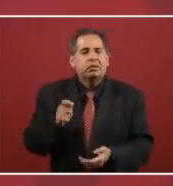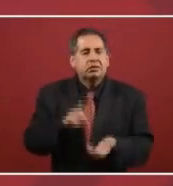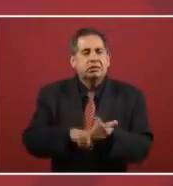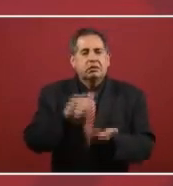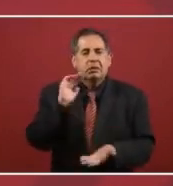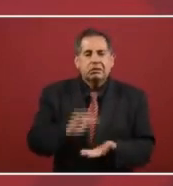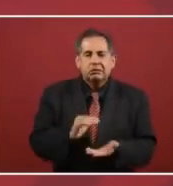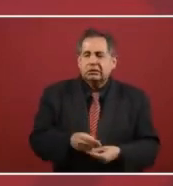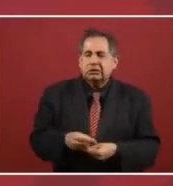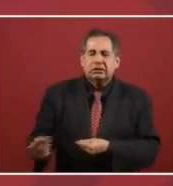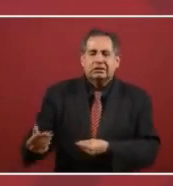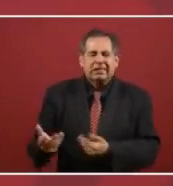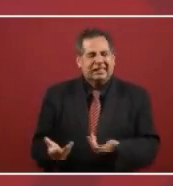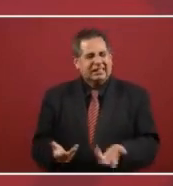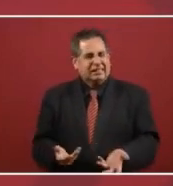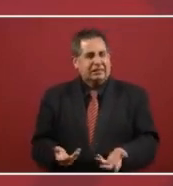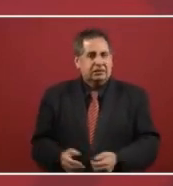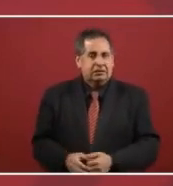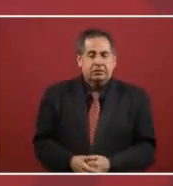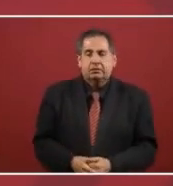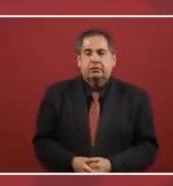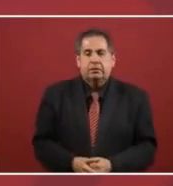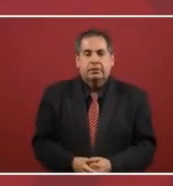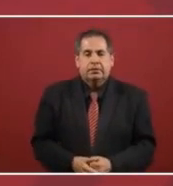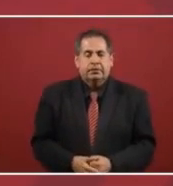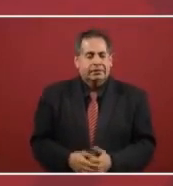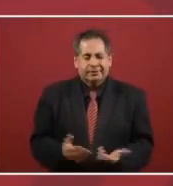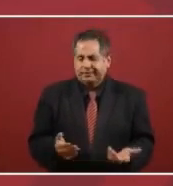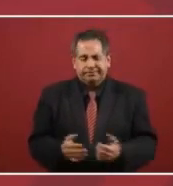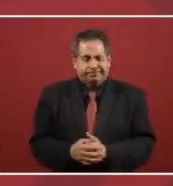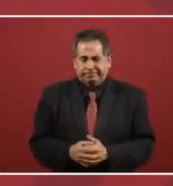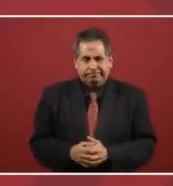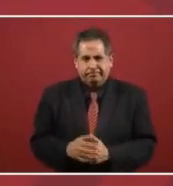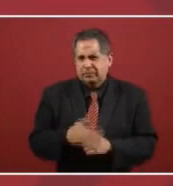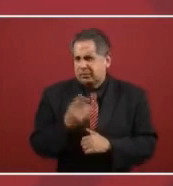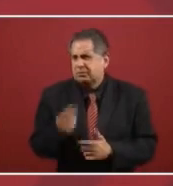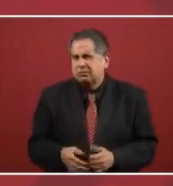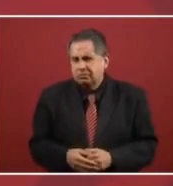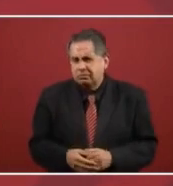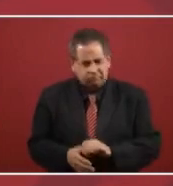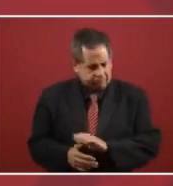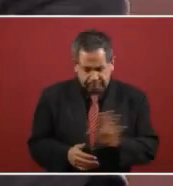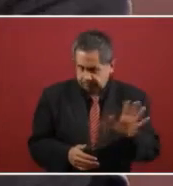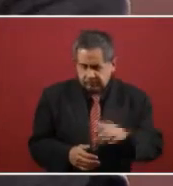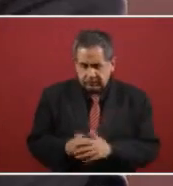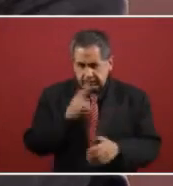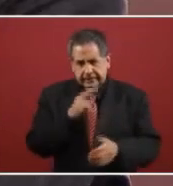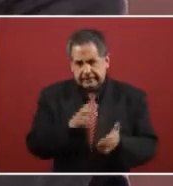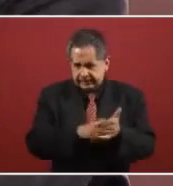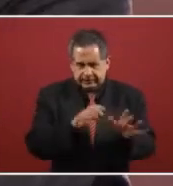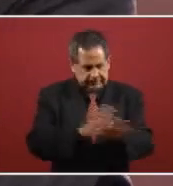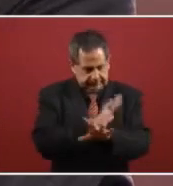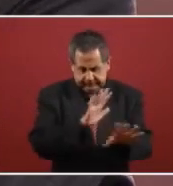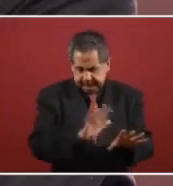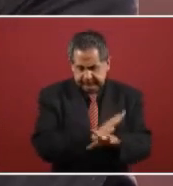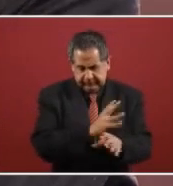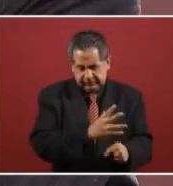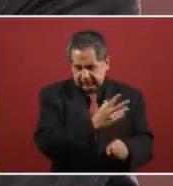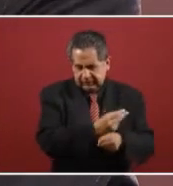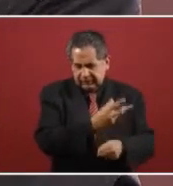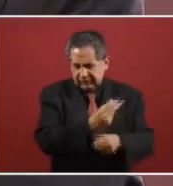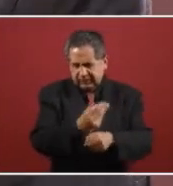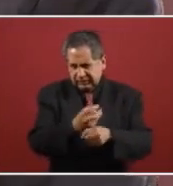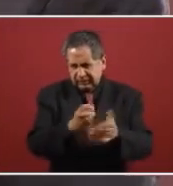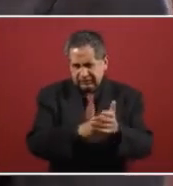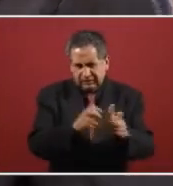so really what was going to the worker was reduced. Why not? Let's go resolve these